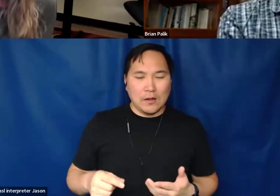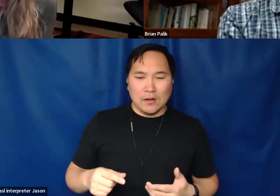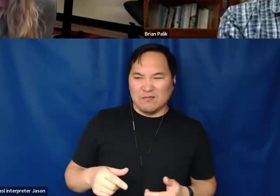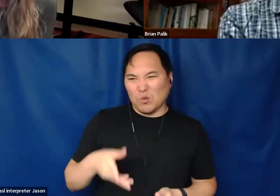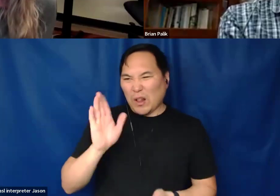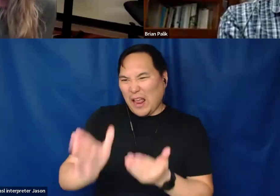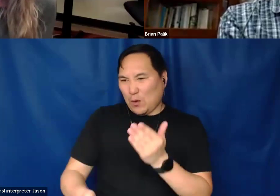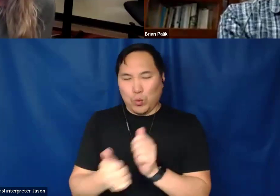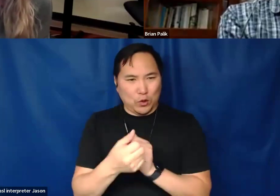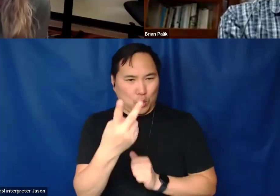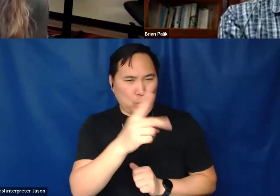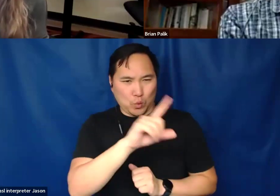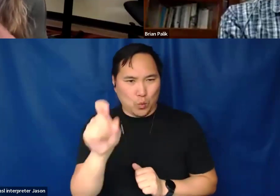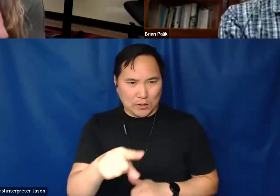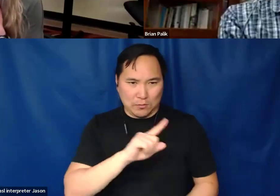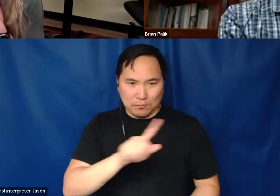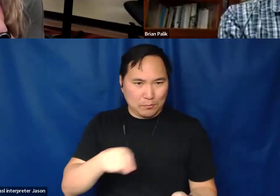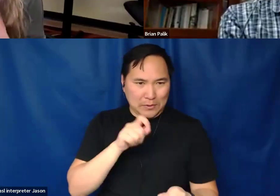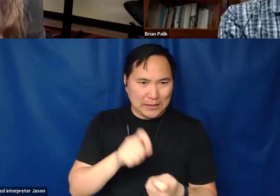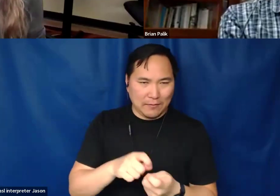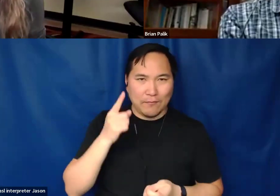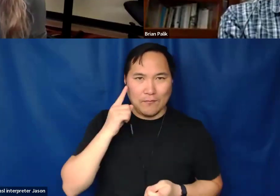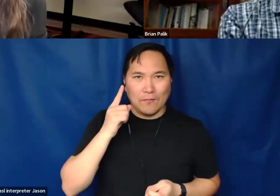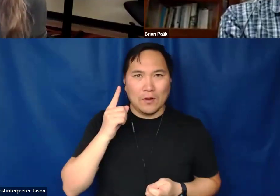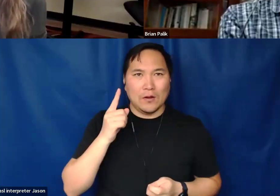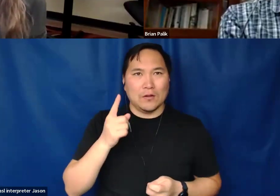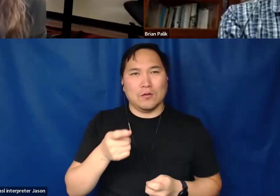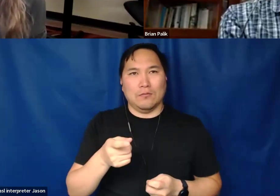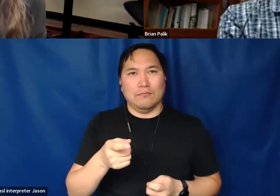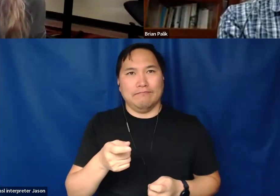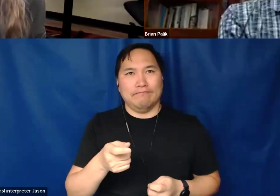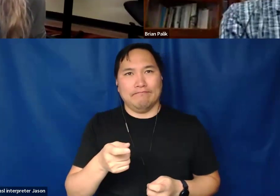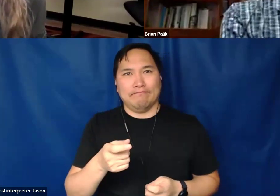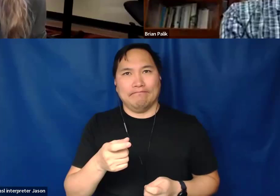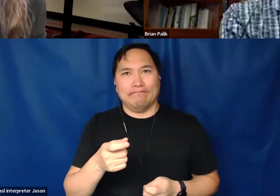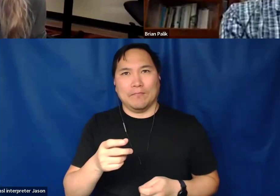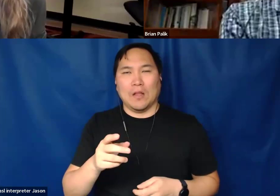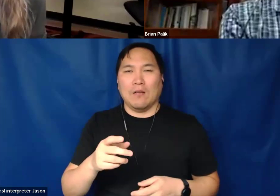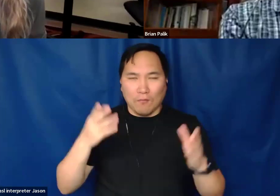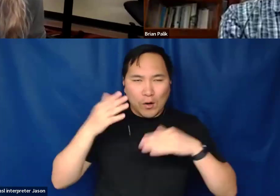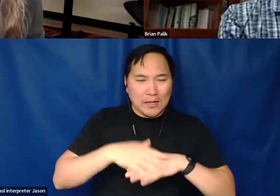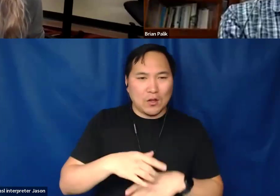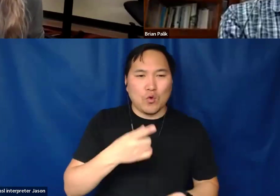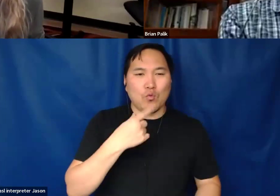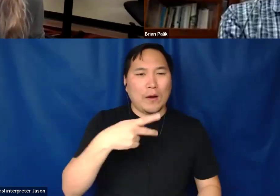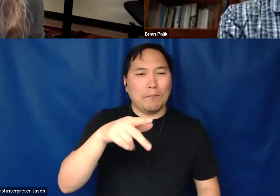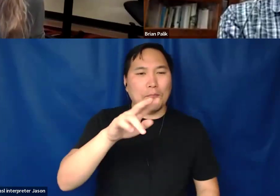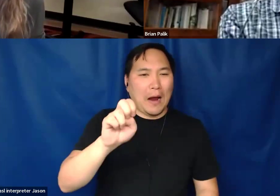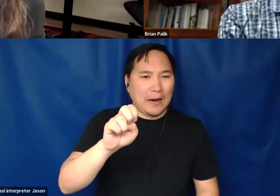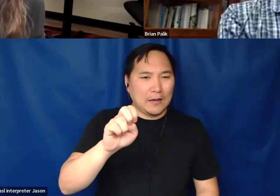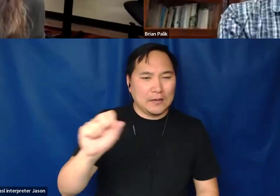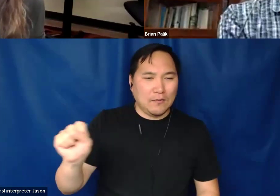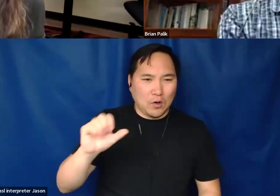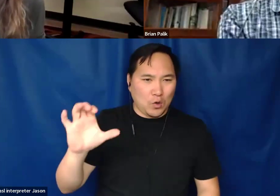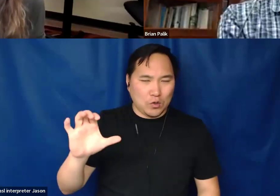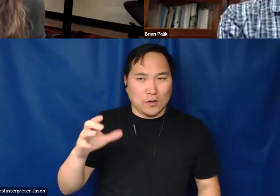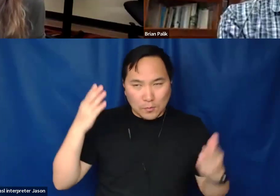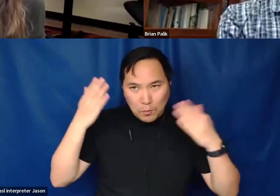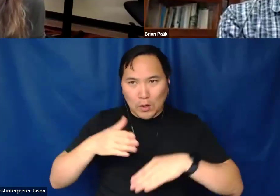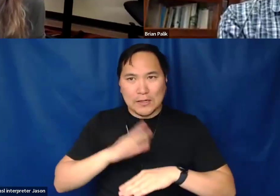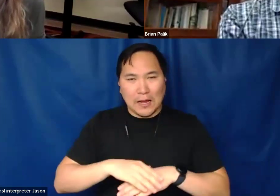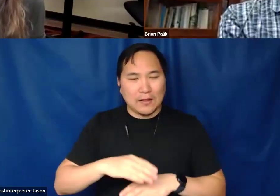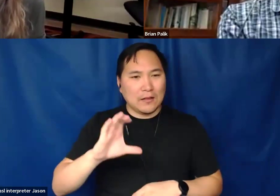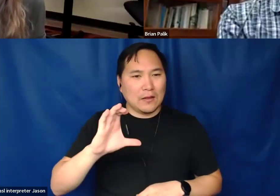are specific, I think, where you'll be able to draw on your work on the red pine adaptive silviculture for climate change site that